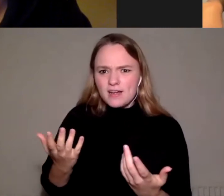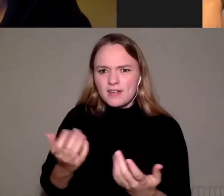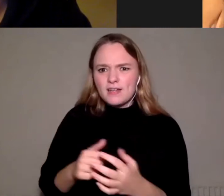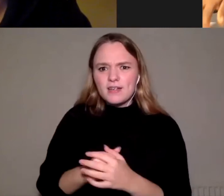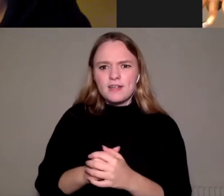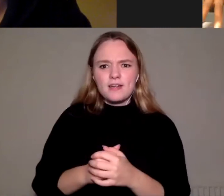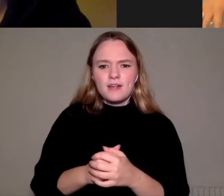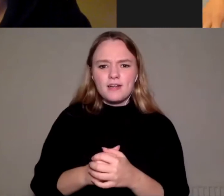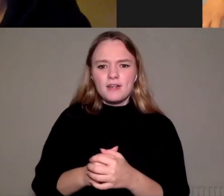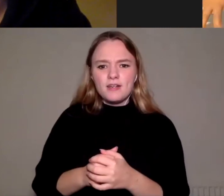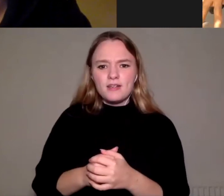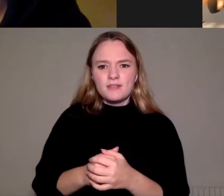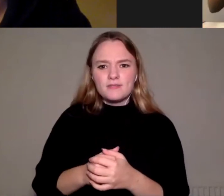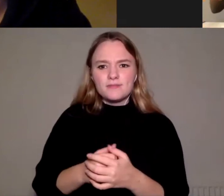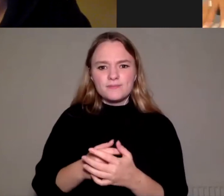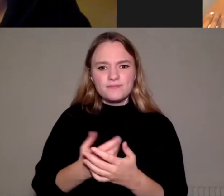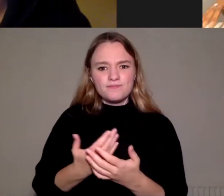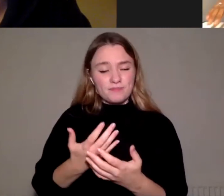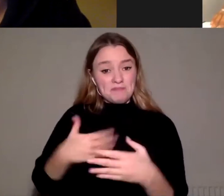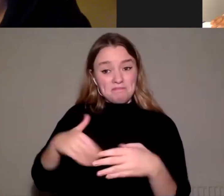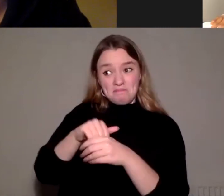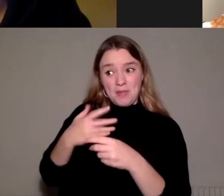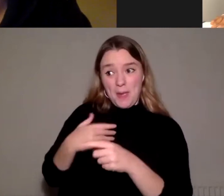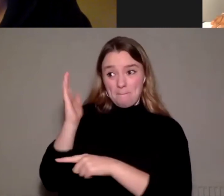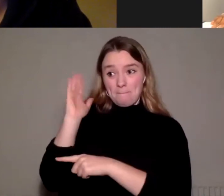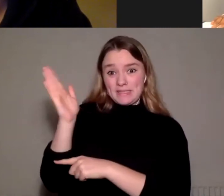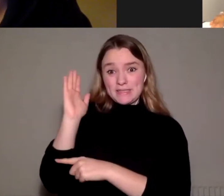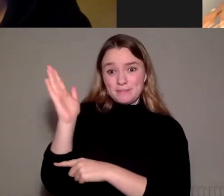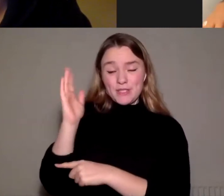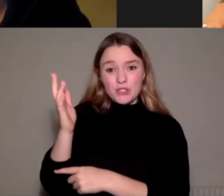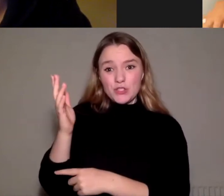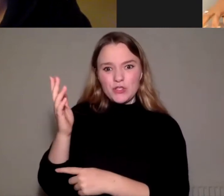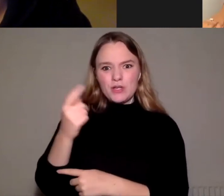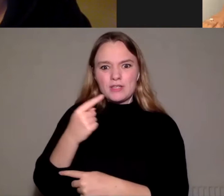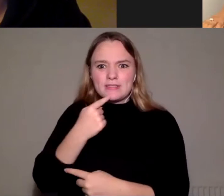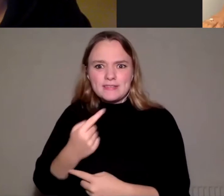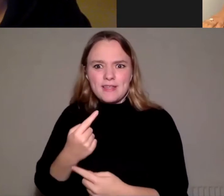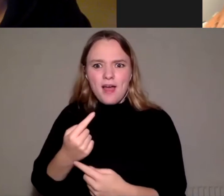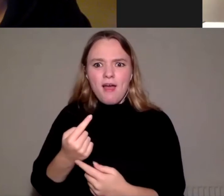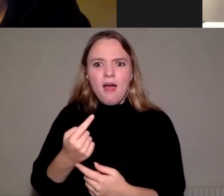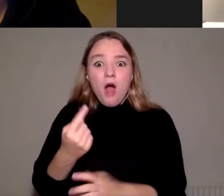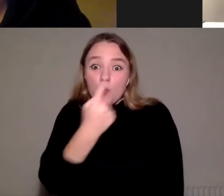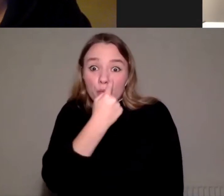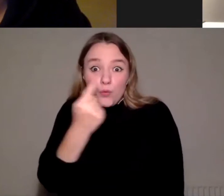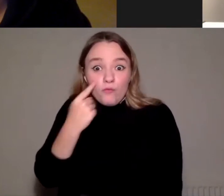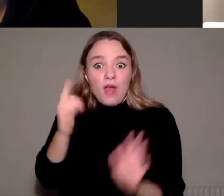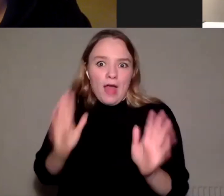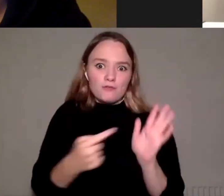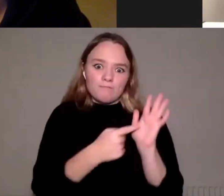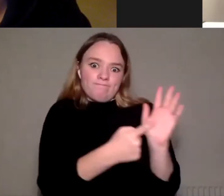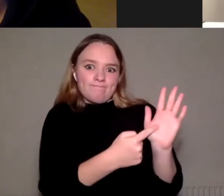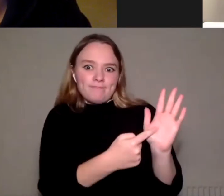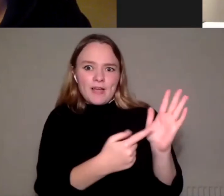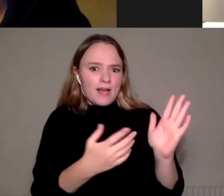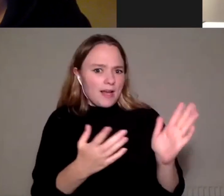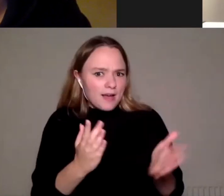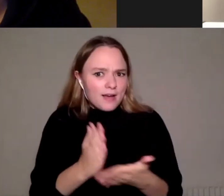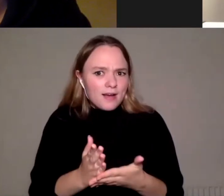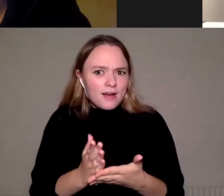into the speech and presentation I'm doing to convince you and the pupils, it's already so